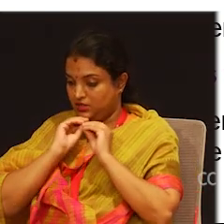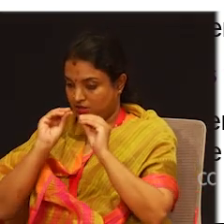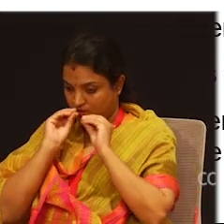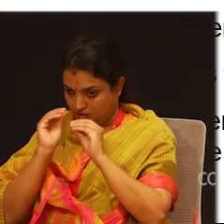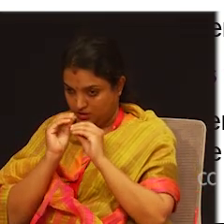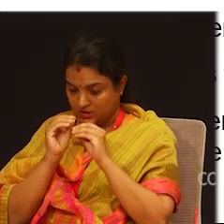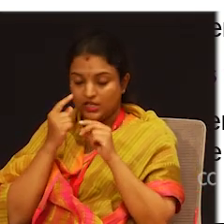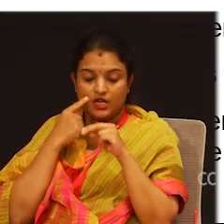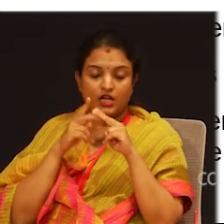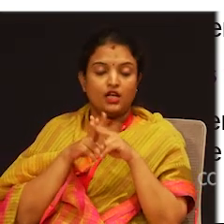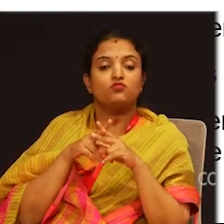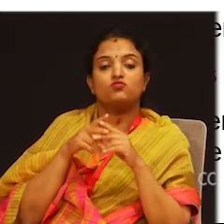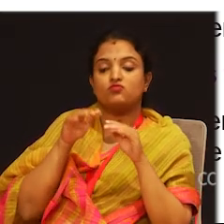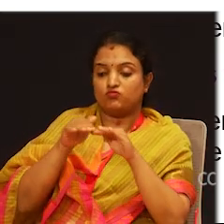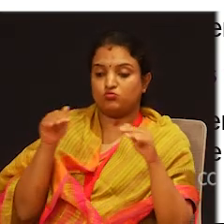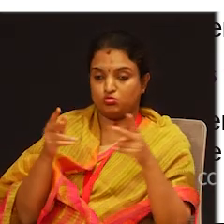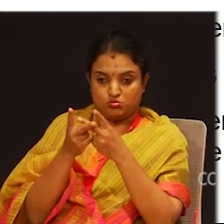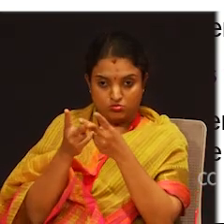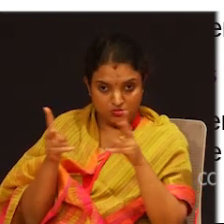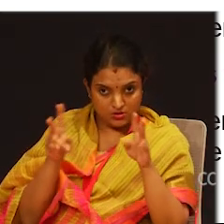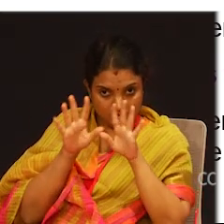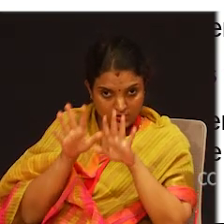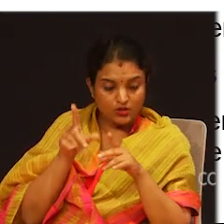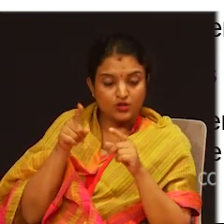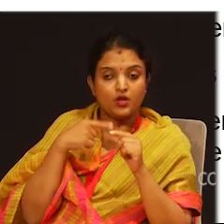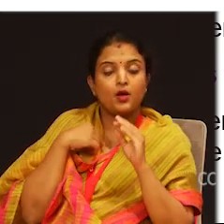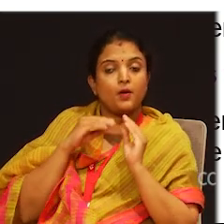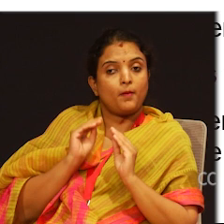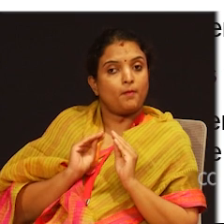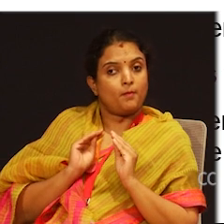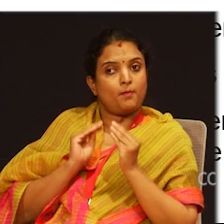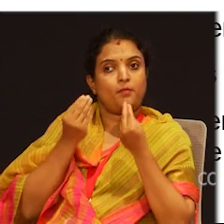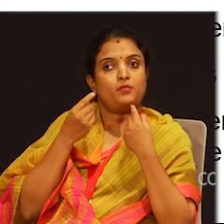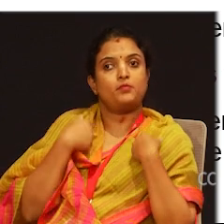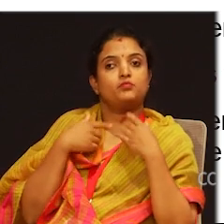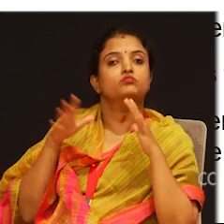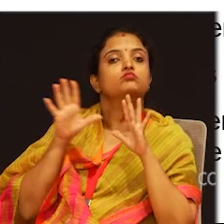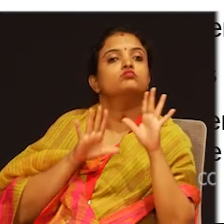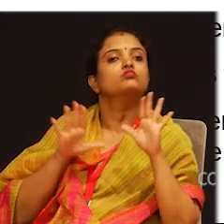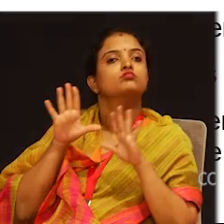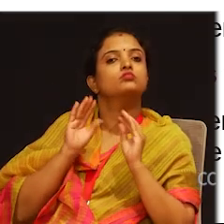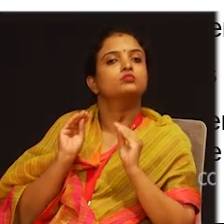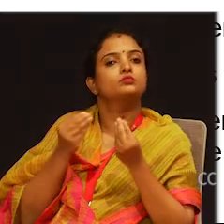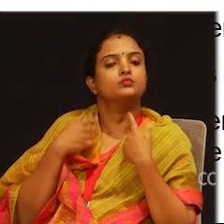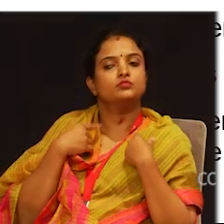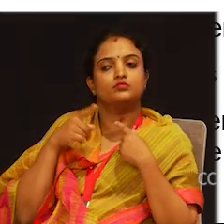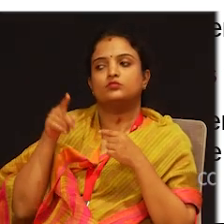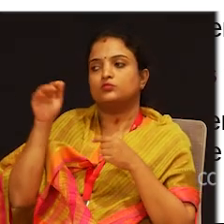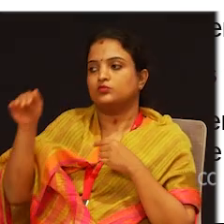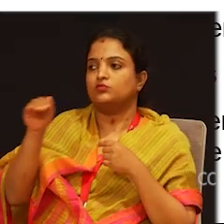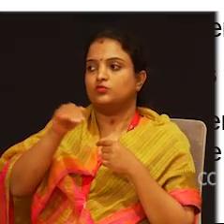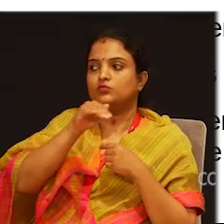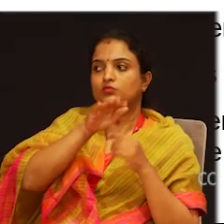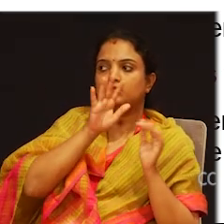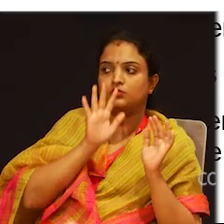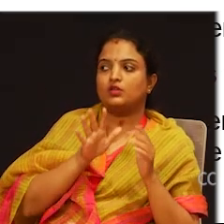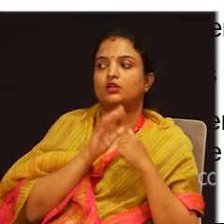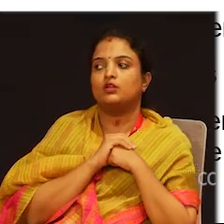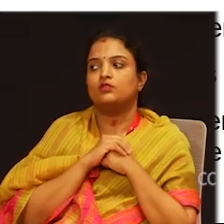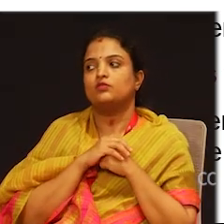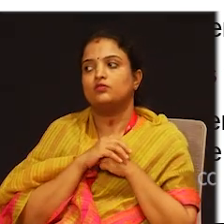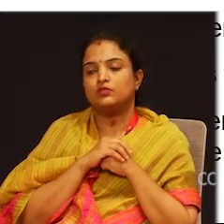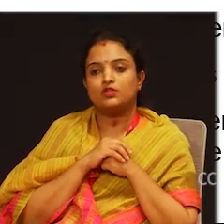differences amongst children together, we improve the performance of every child in the